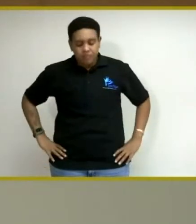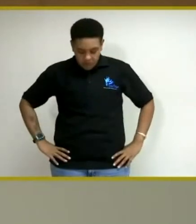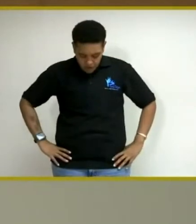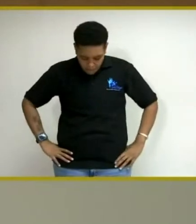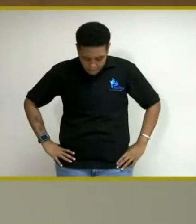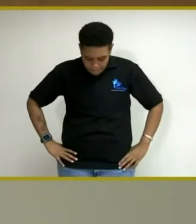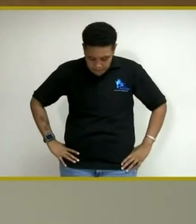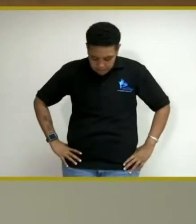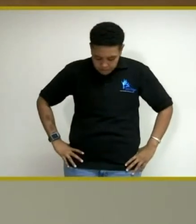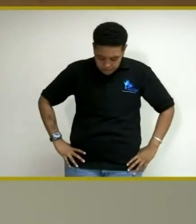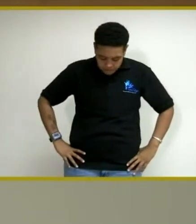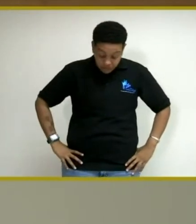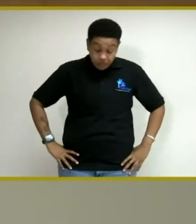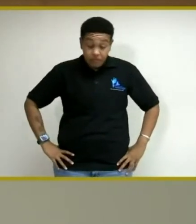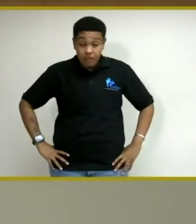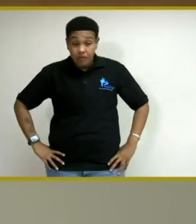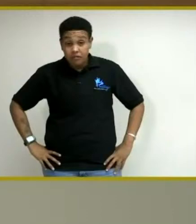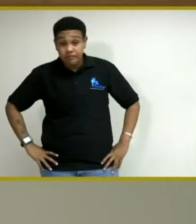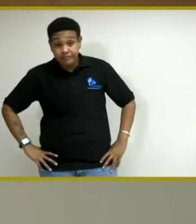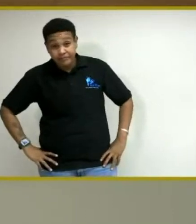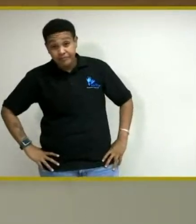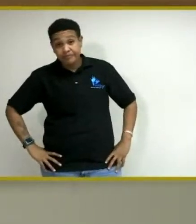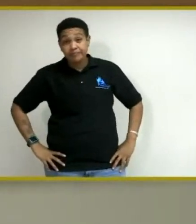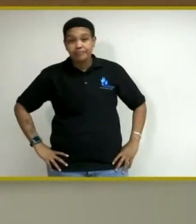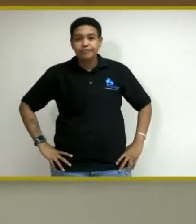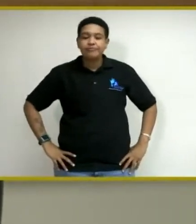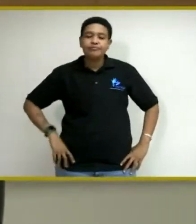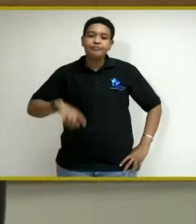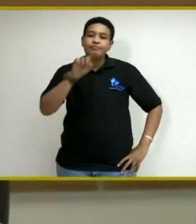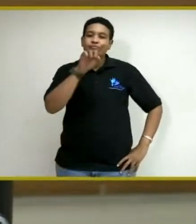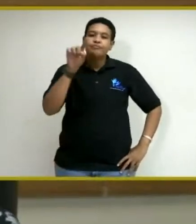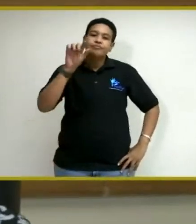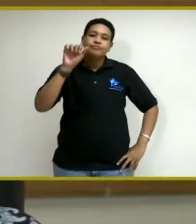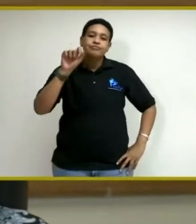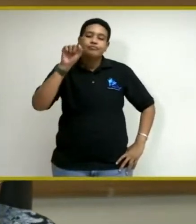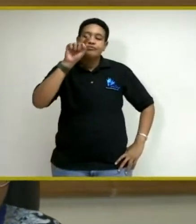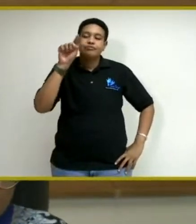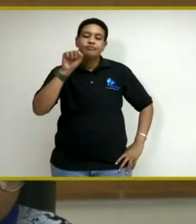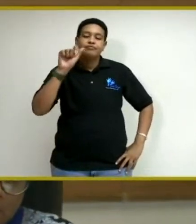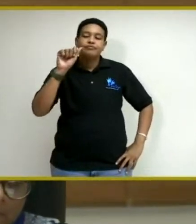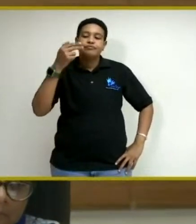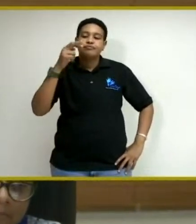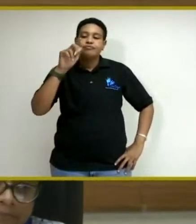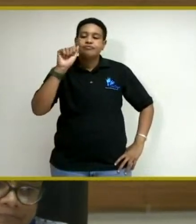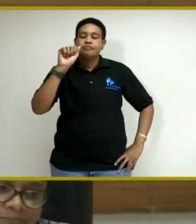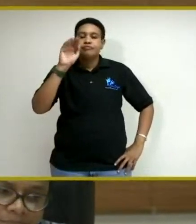Thank you very much, CMO. I want to go to Zara Burton from 18 Degrees North.